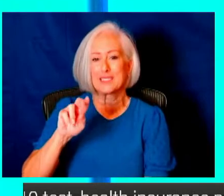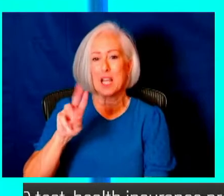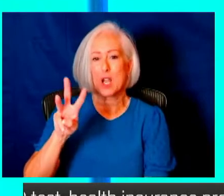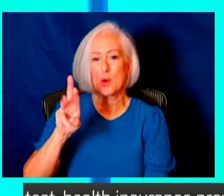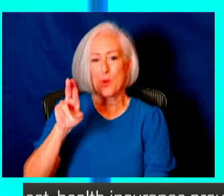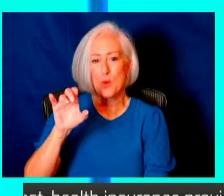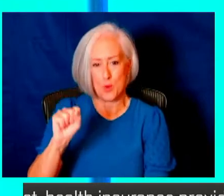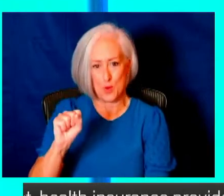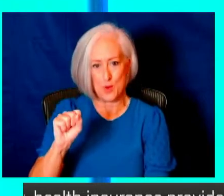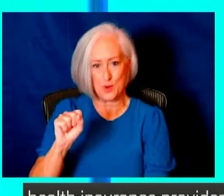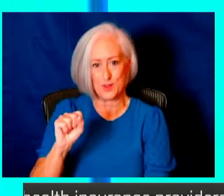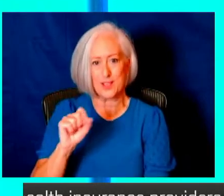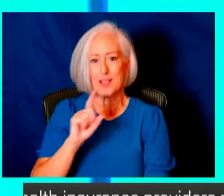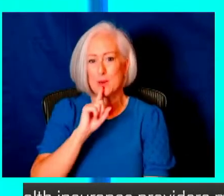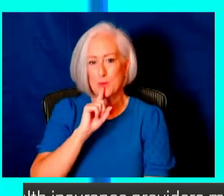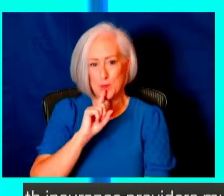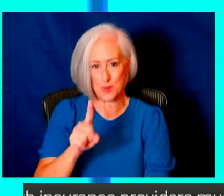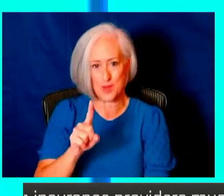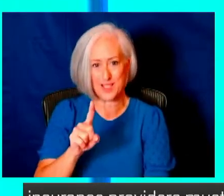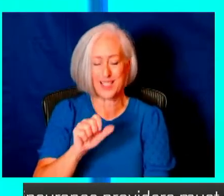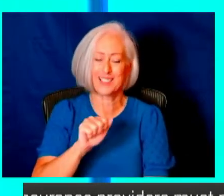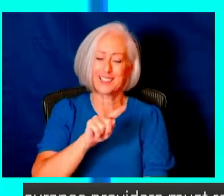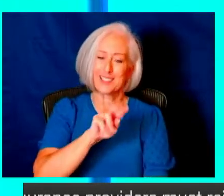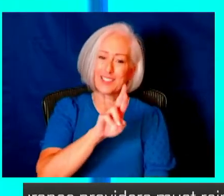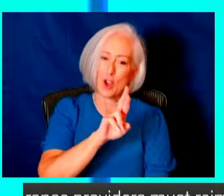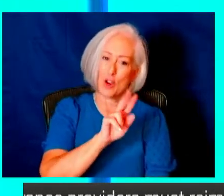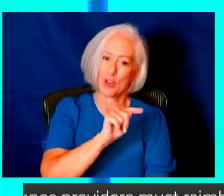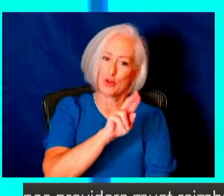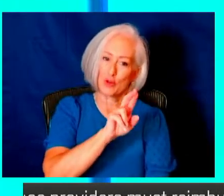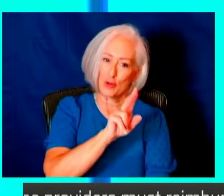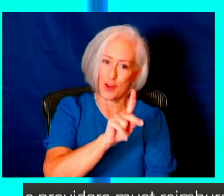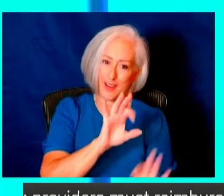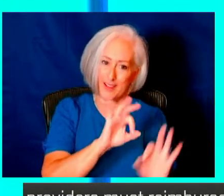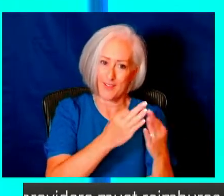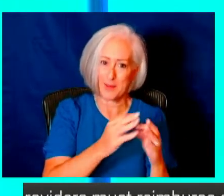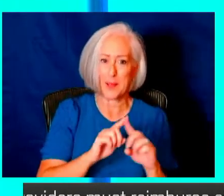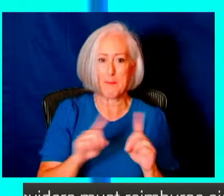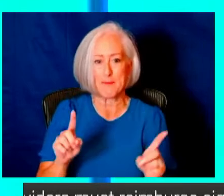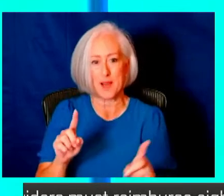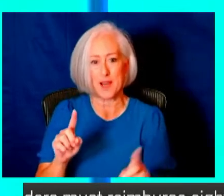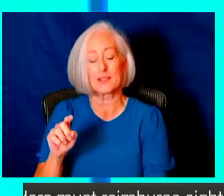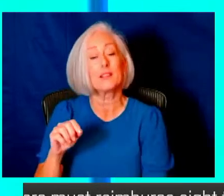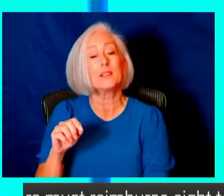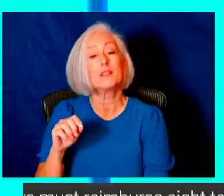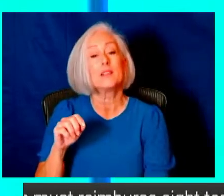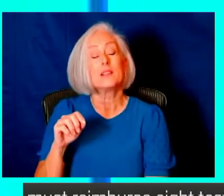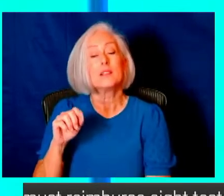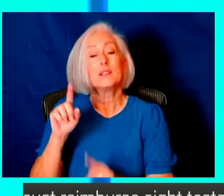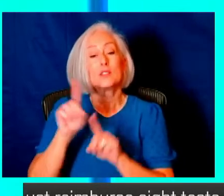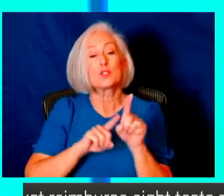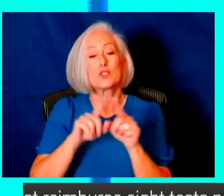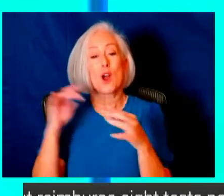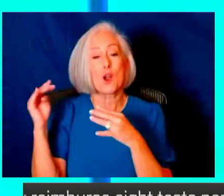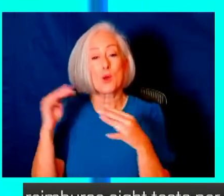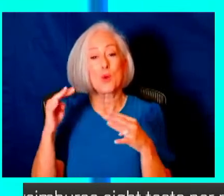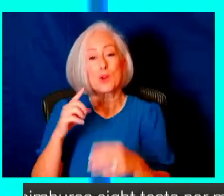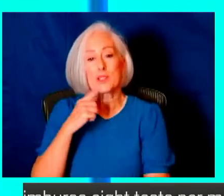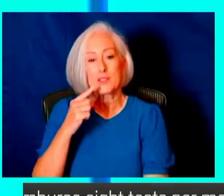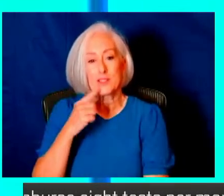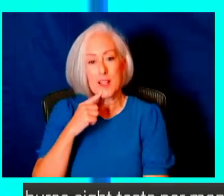Star Trek family, but Star Wars. So in Star Wars, they say only a Sith deals